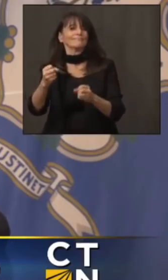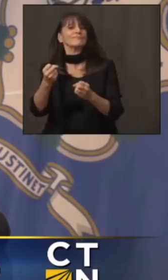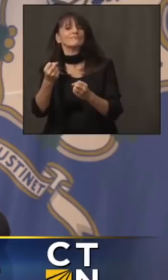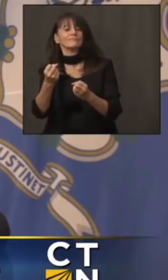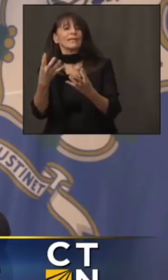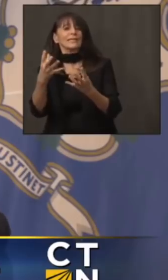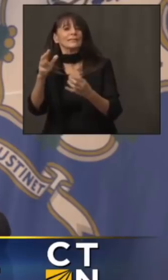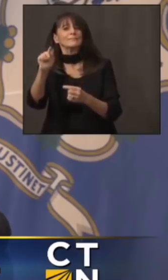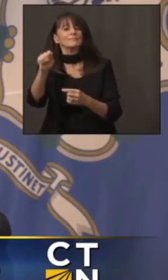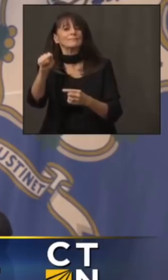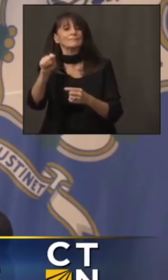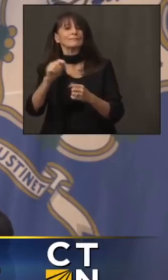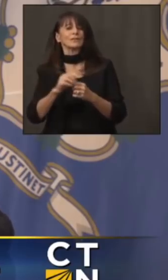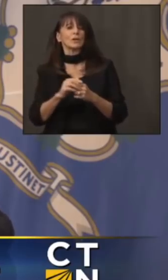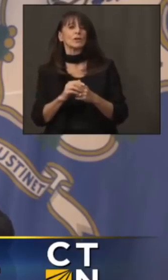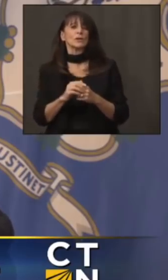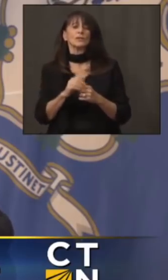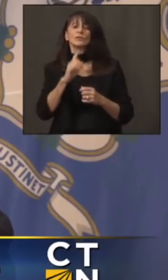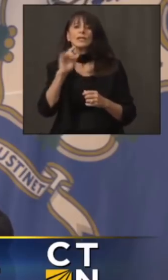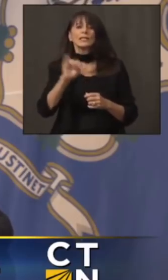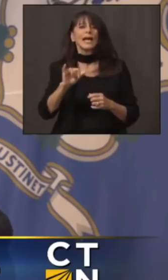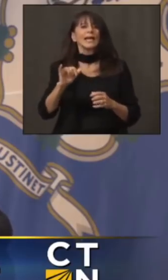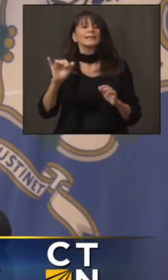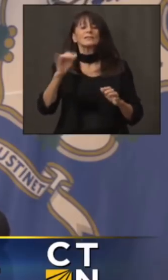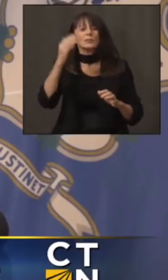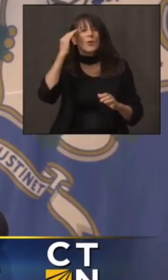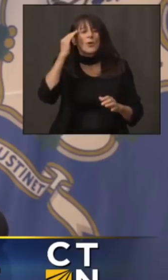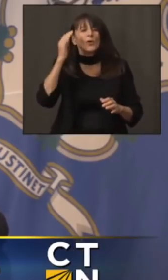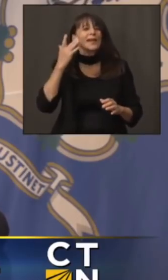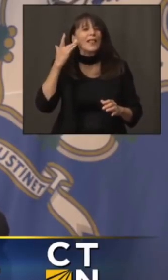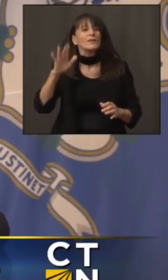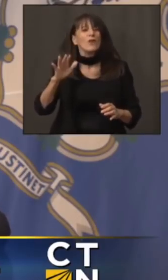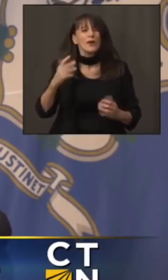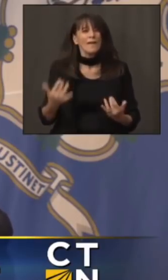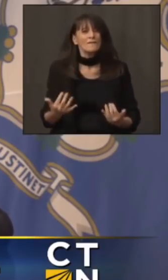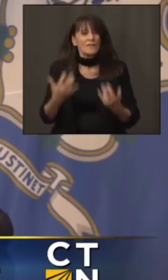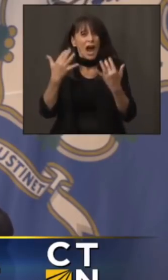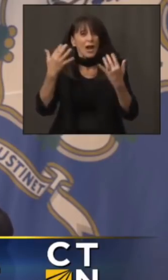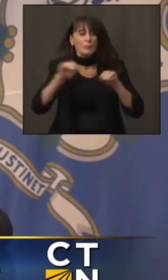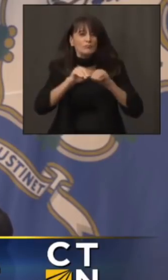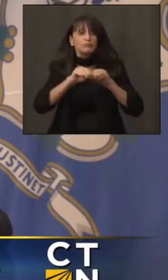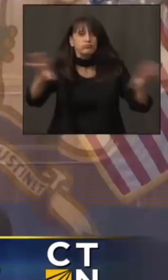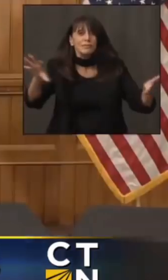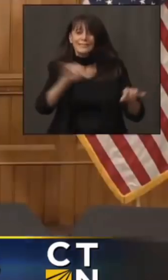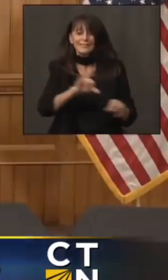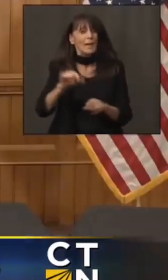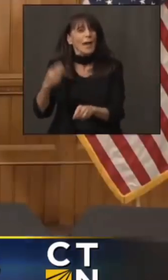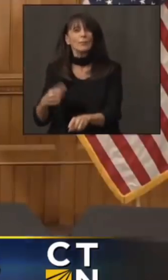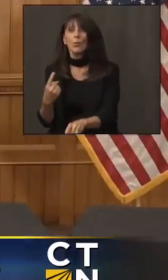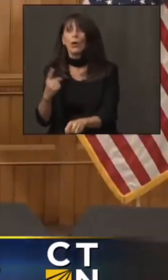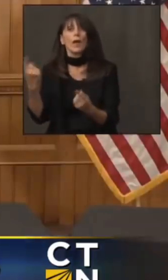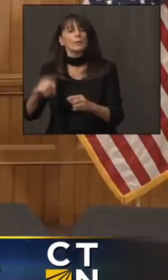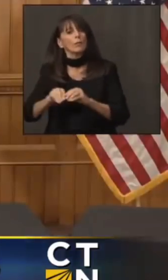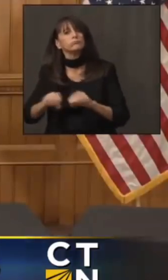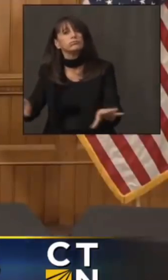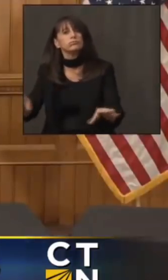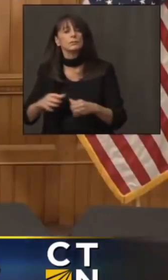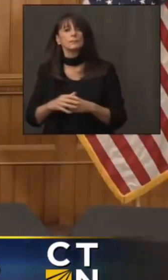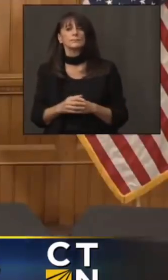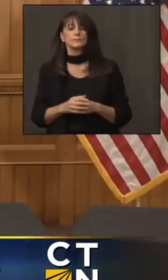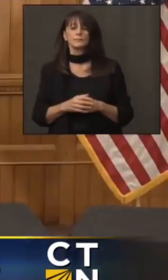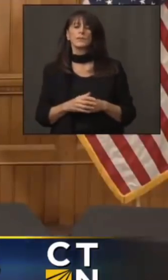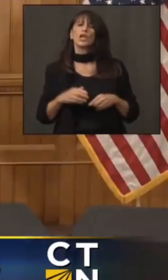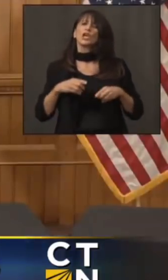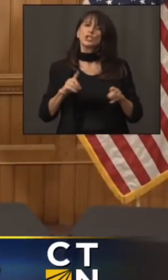it reminds you, it's like a California wildfire. It can move pretty fast. How did it go with the testing over